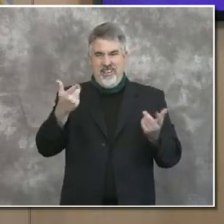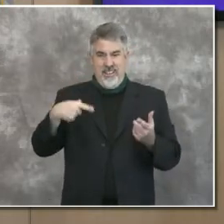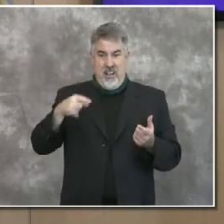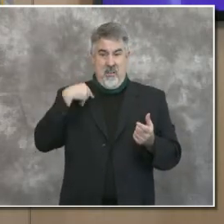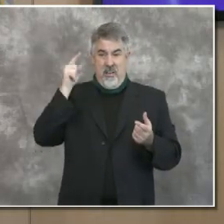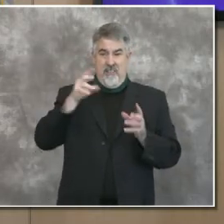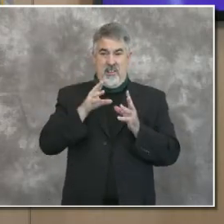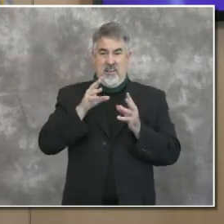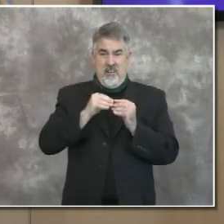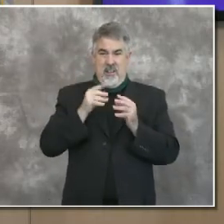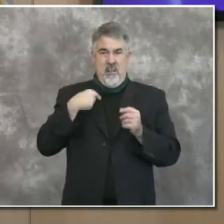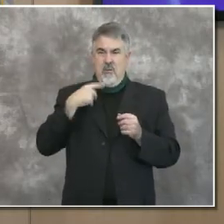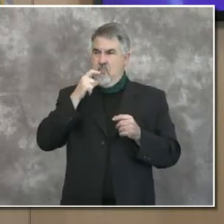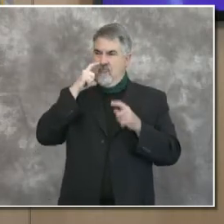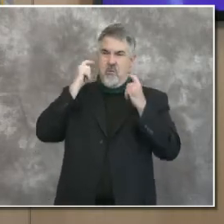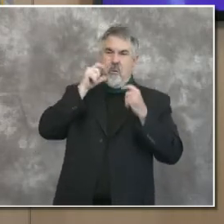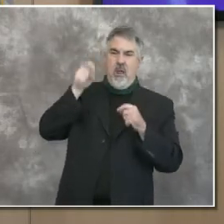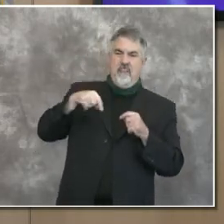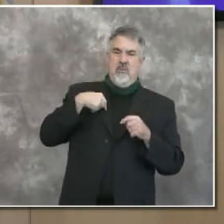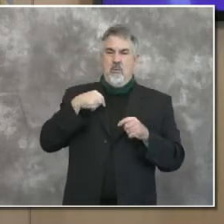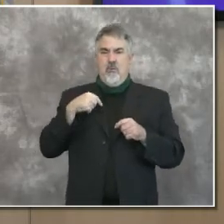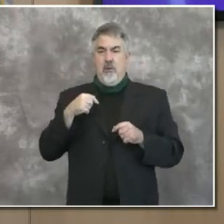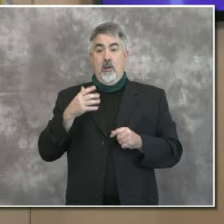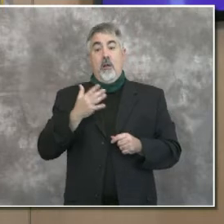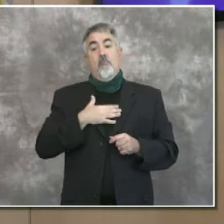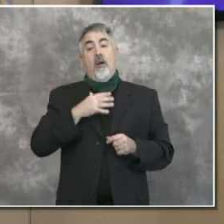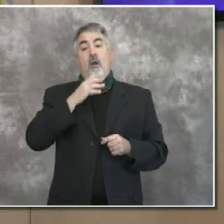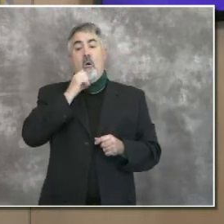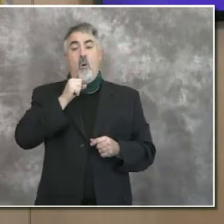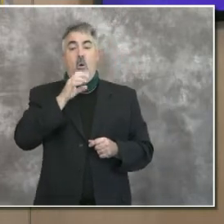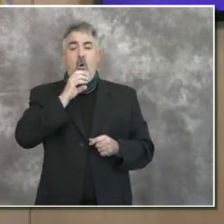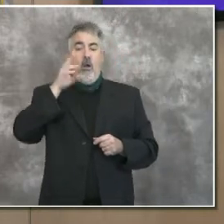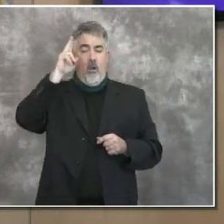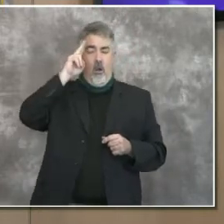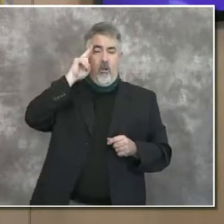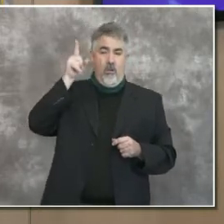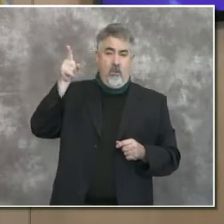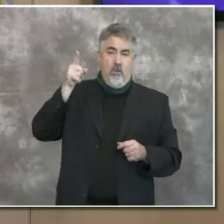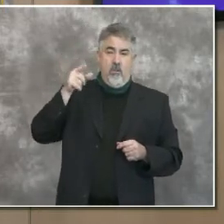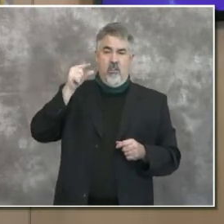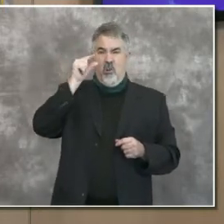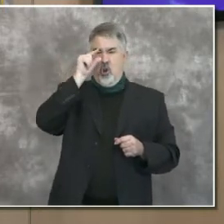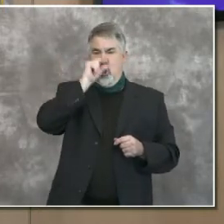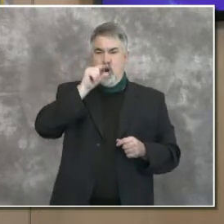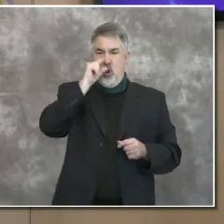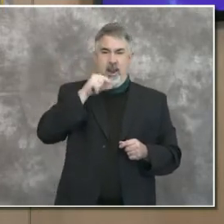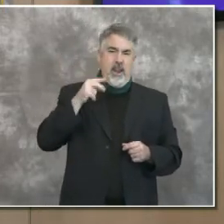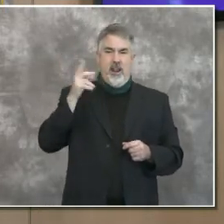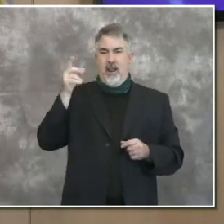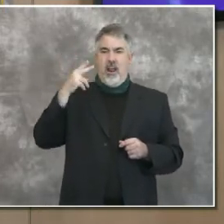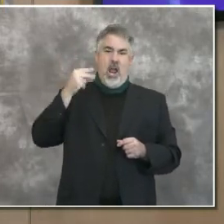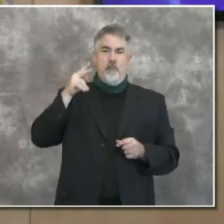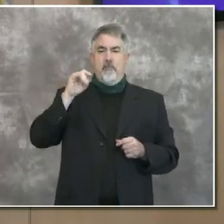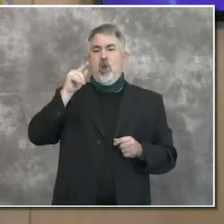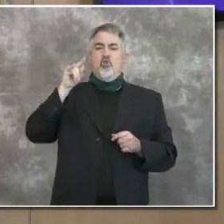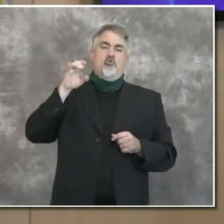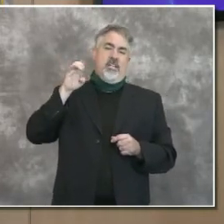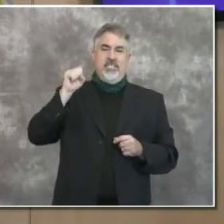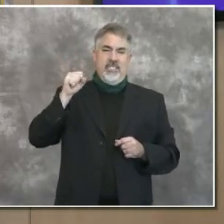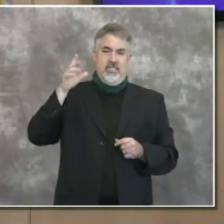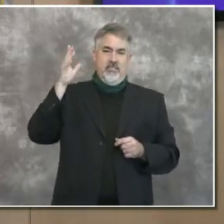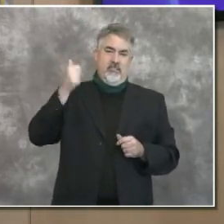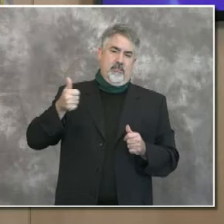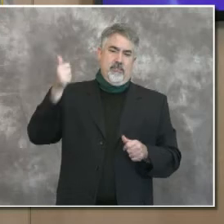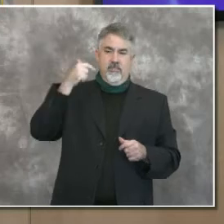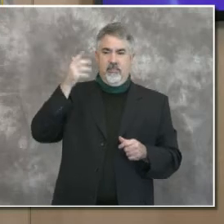My old Greek uncle once said, Hippocrates, it's attributed to him, first do no harm. There is no harm